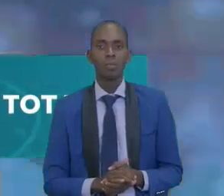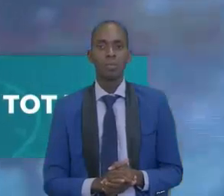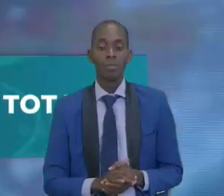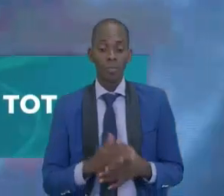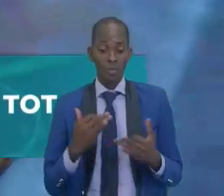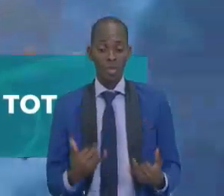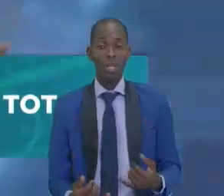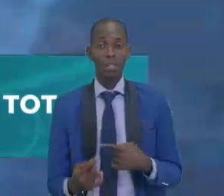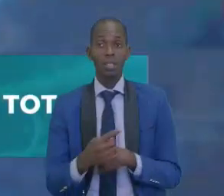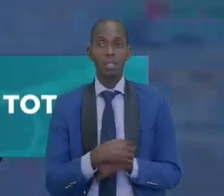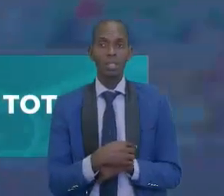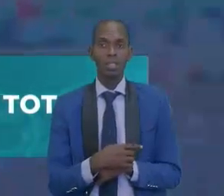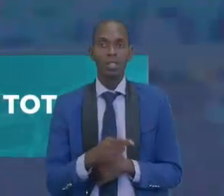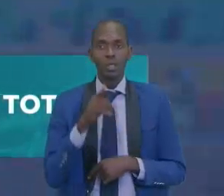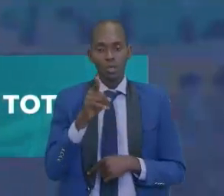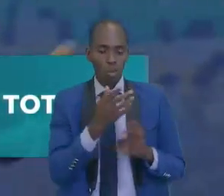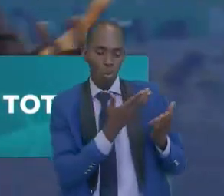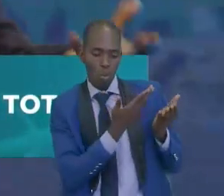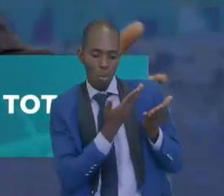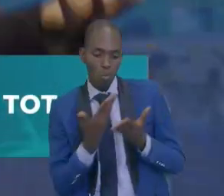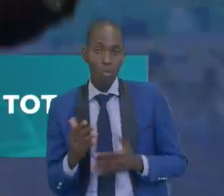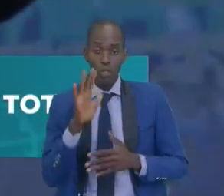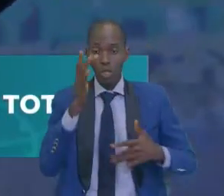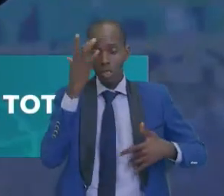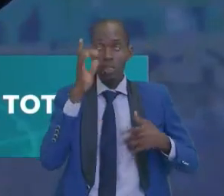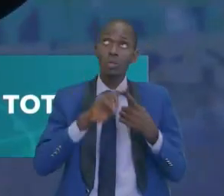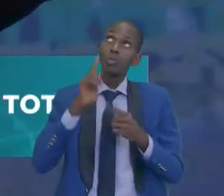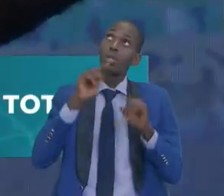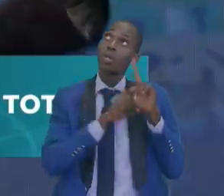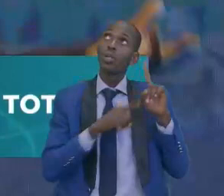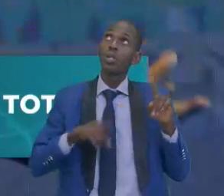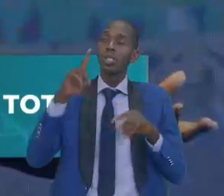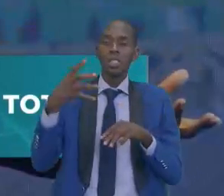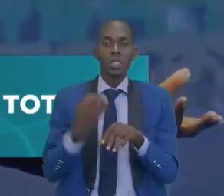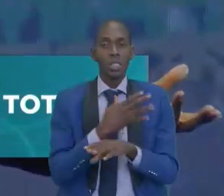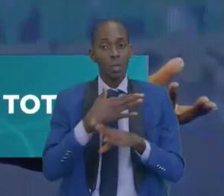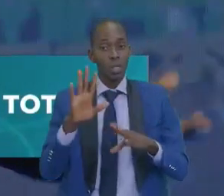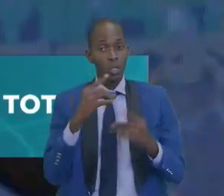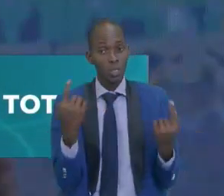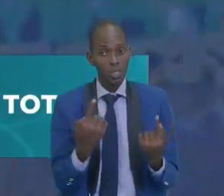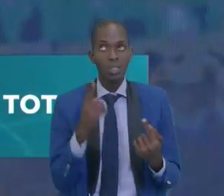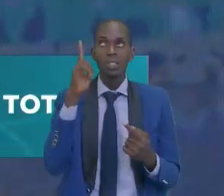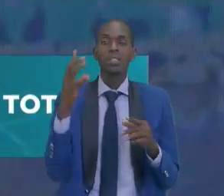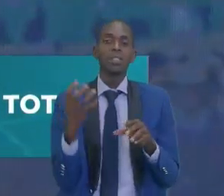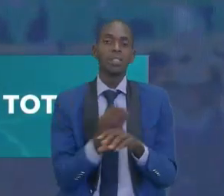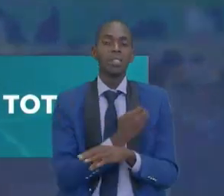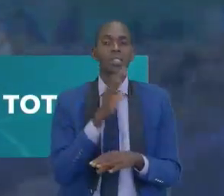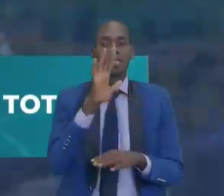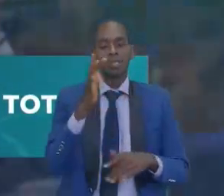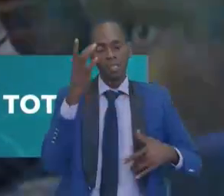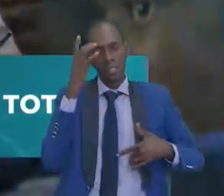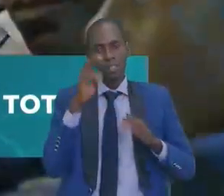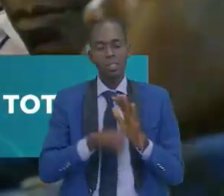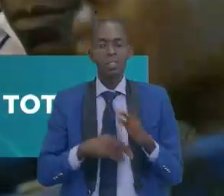Today, you bring your sickness to the Lord, He takes your sin away, He takes your sickness away.